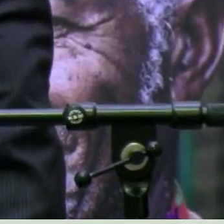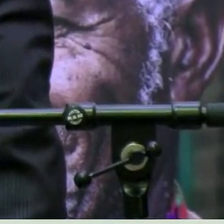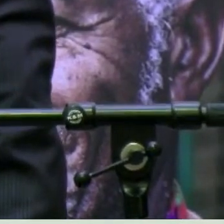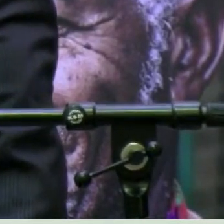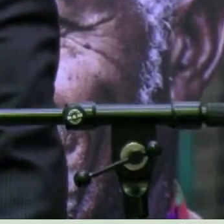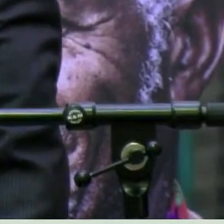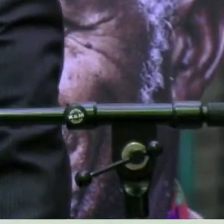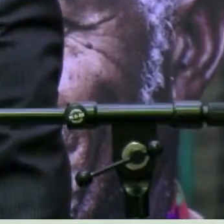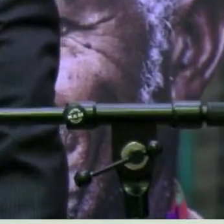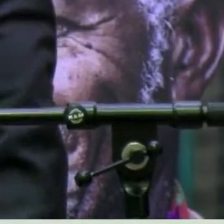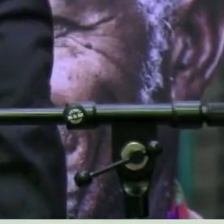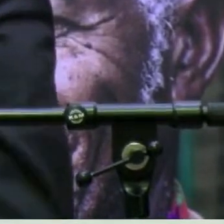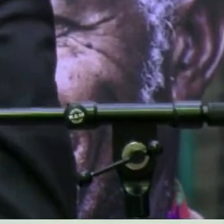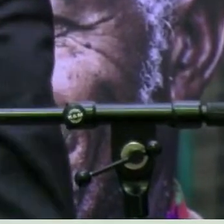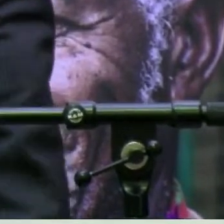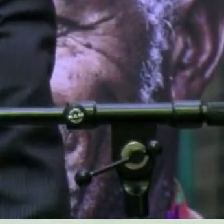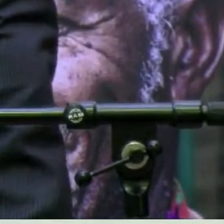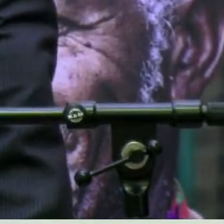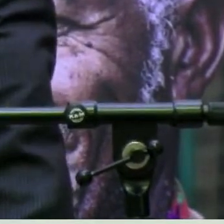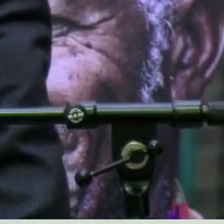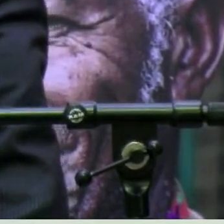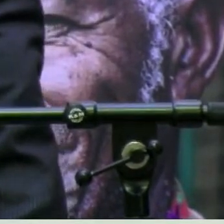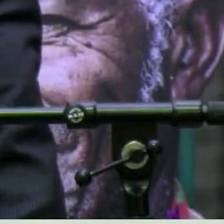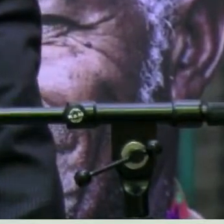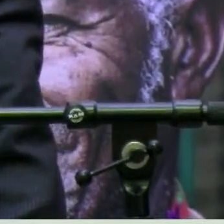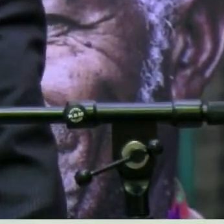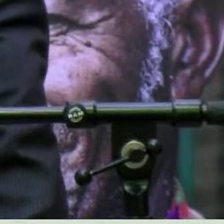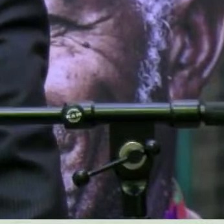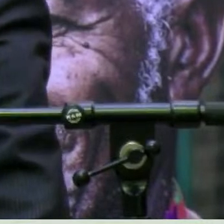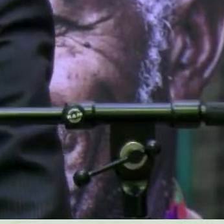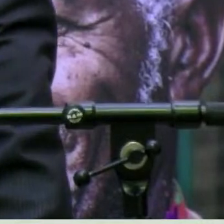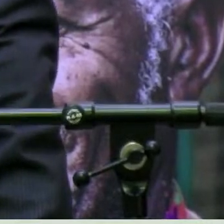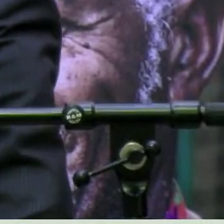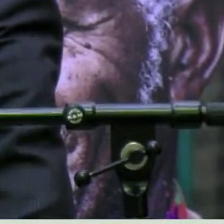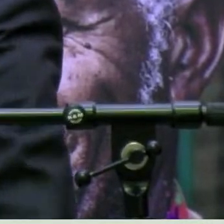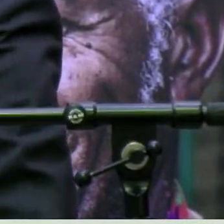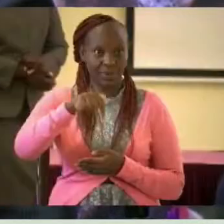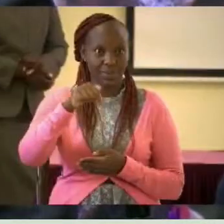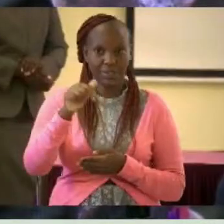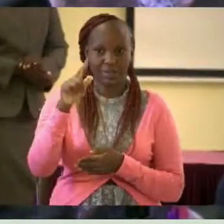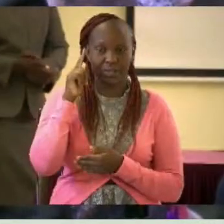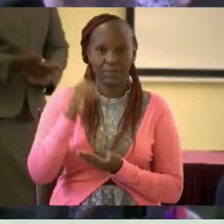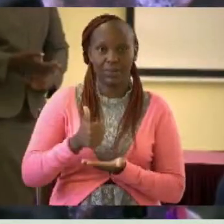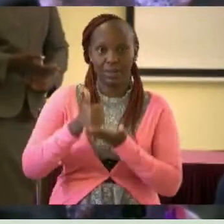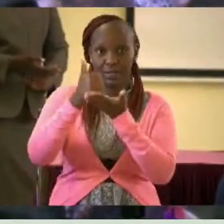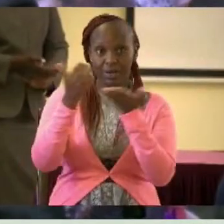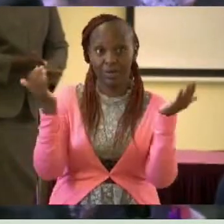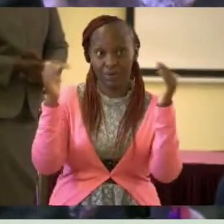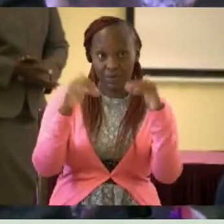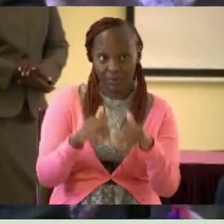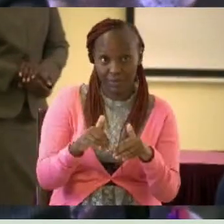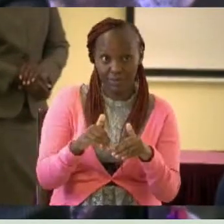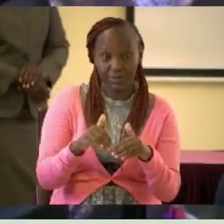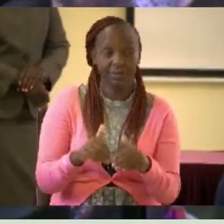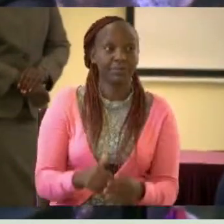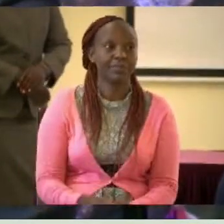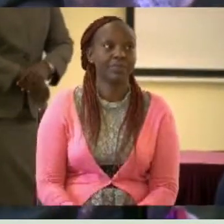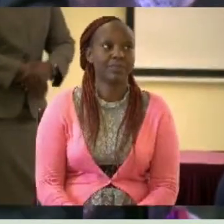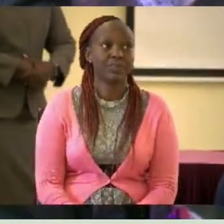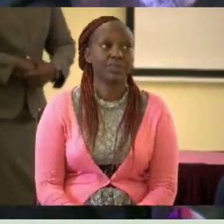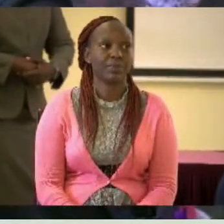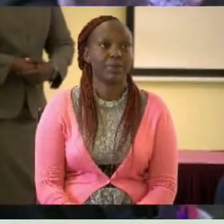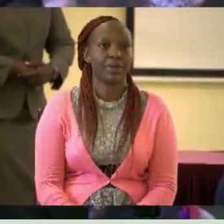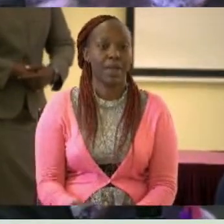join you to welcome the delegates to this legal aid conference. As